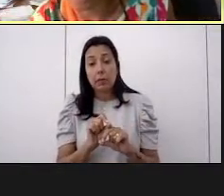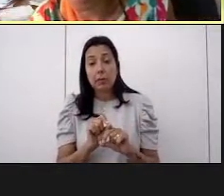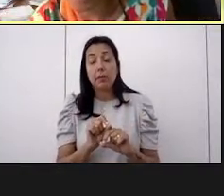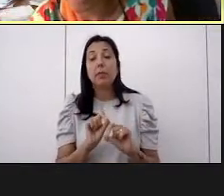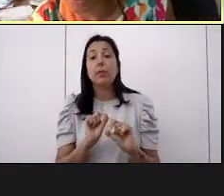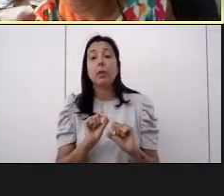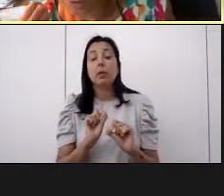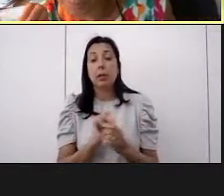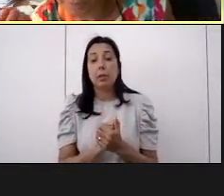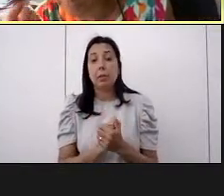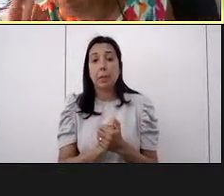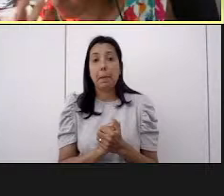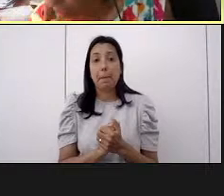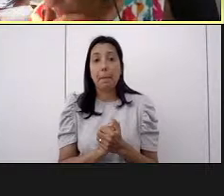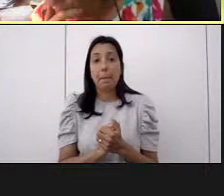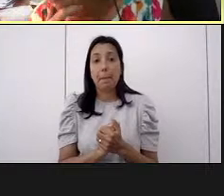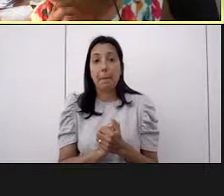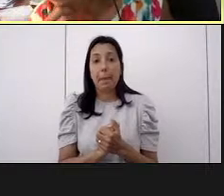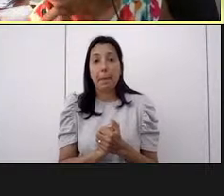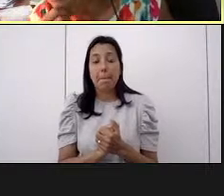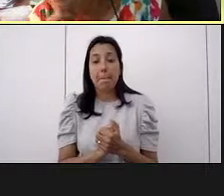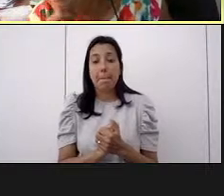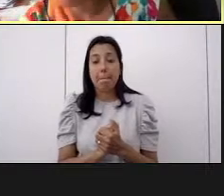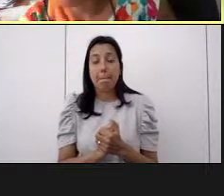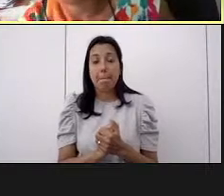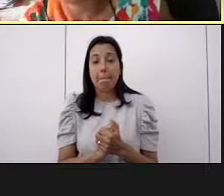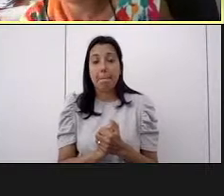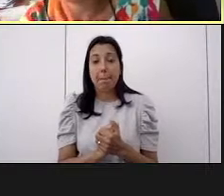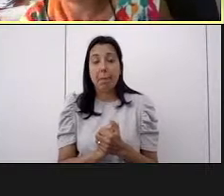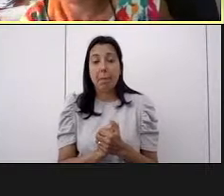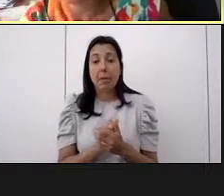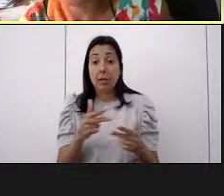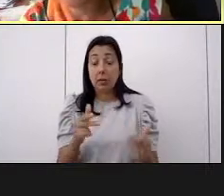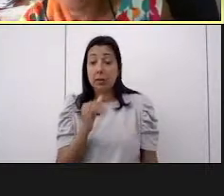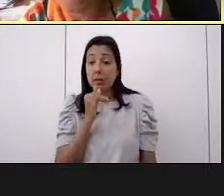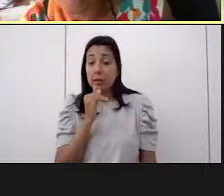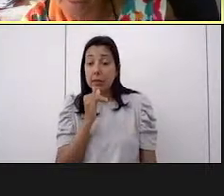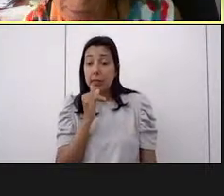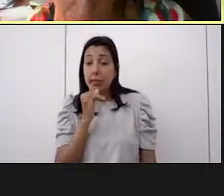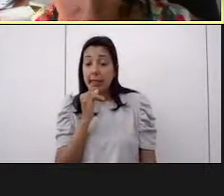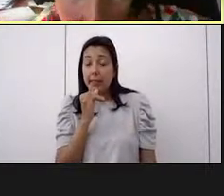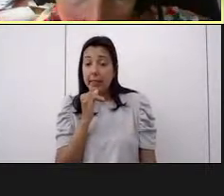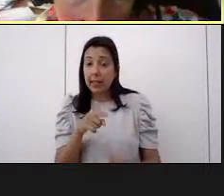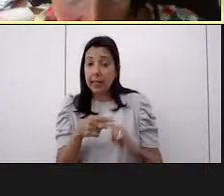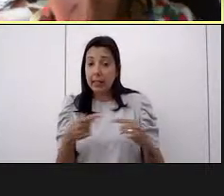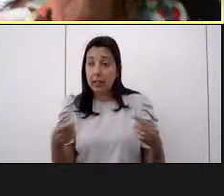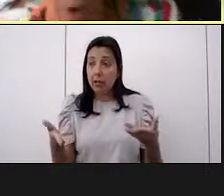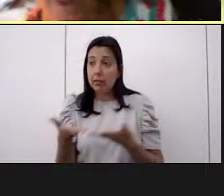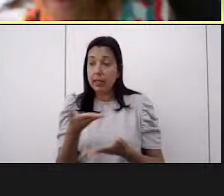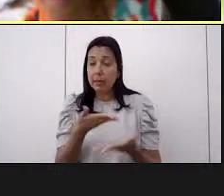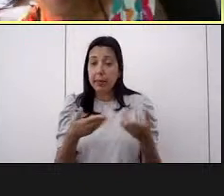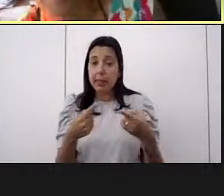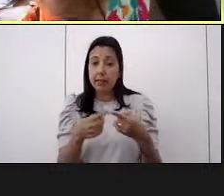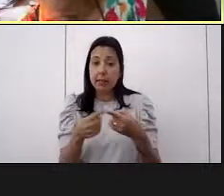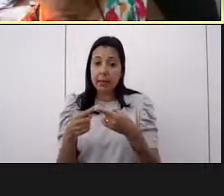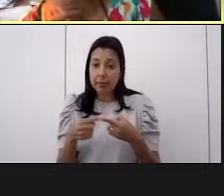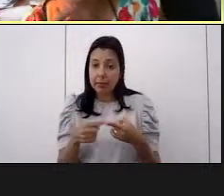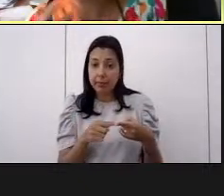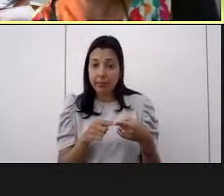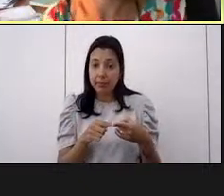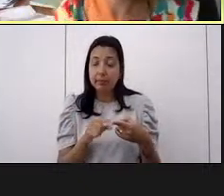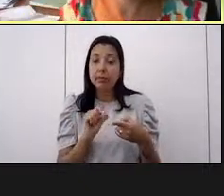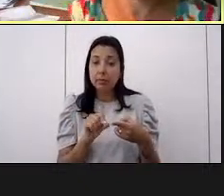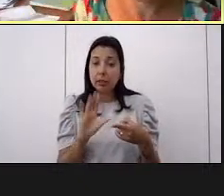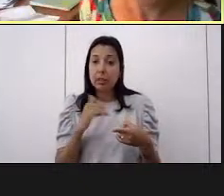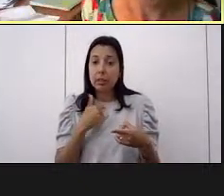Codex Alimentarius, which makes the norms for food, and the World Organization for Animal Health, which